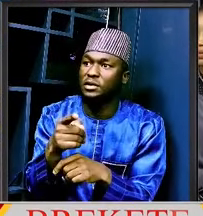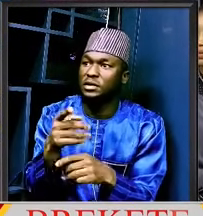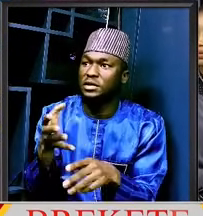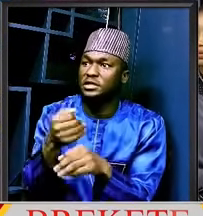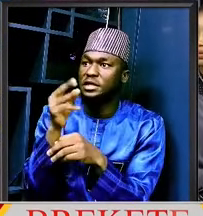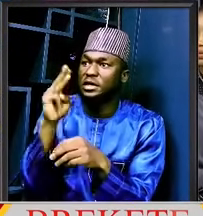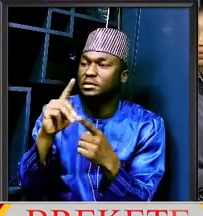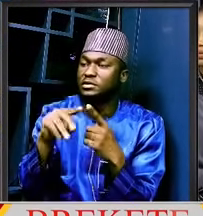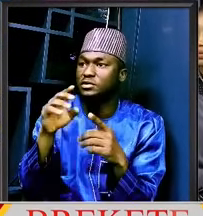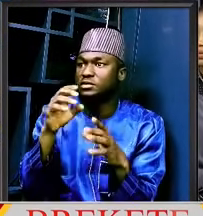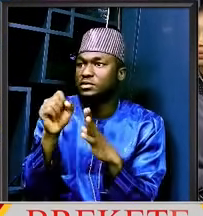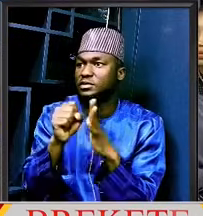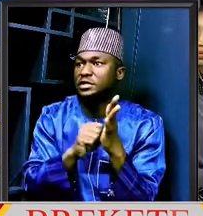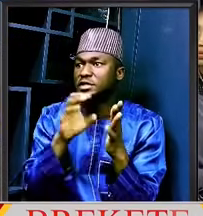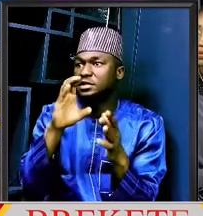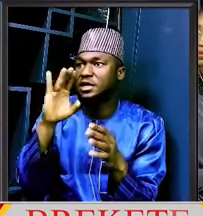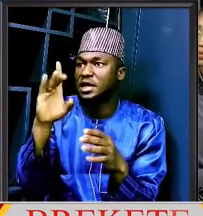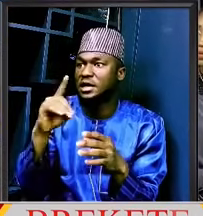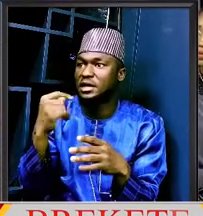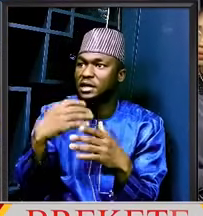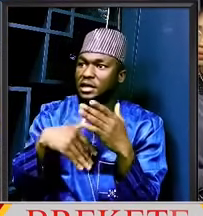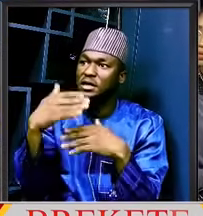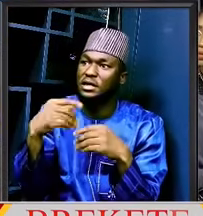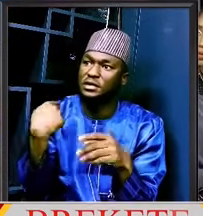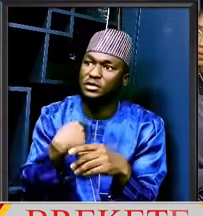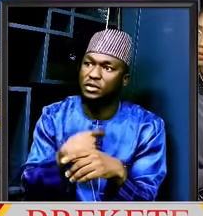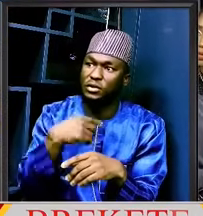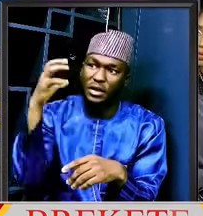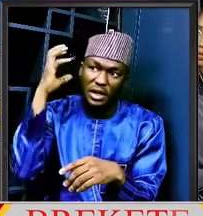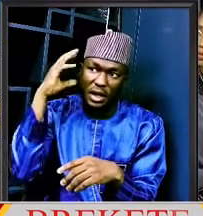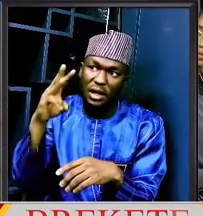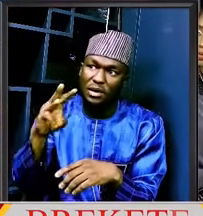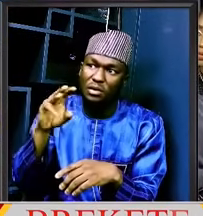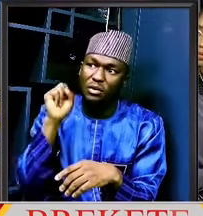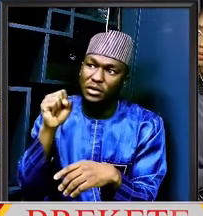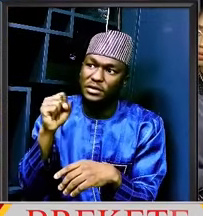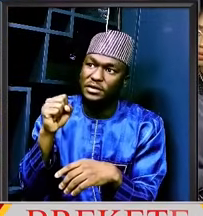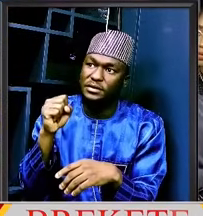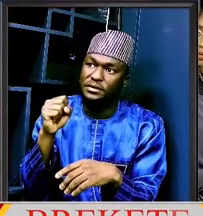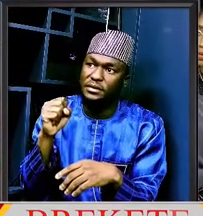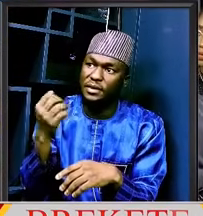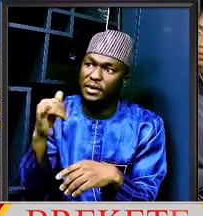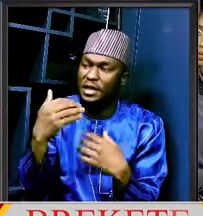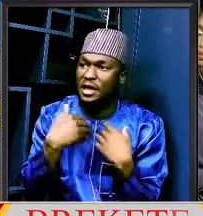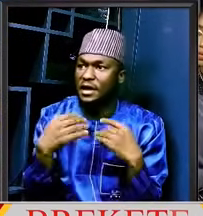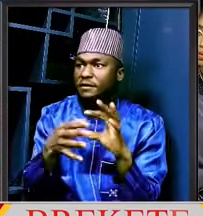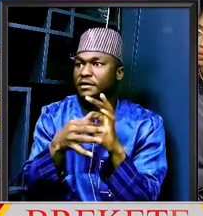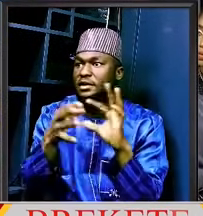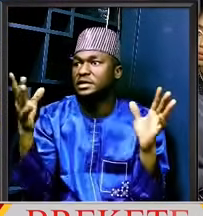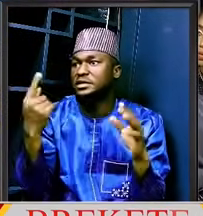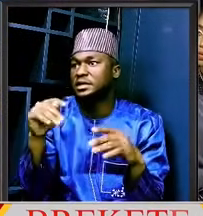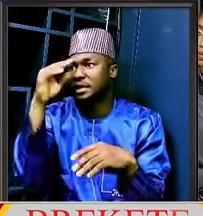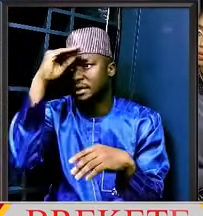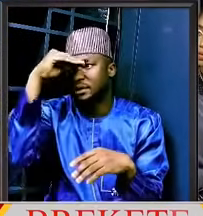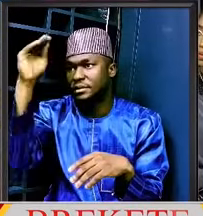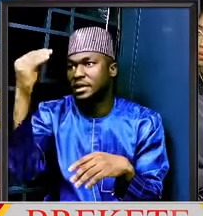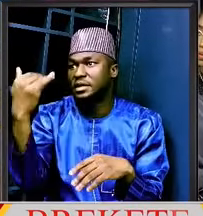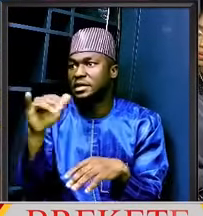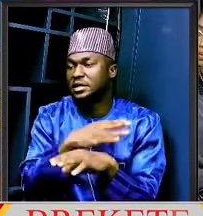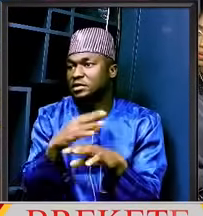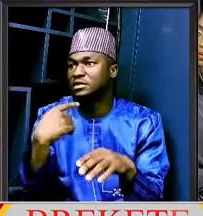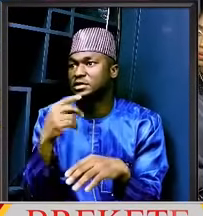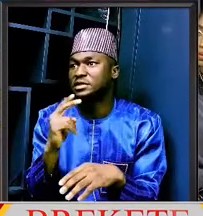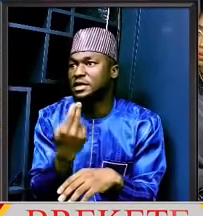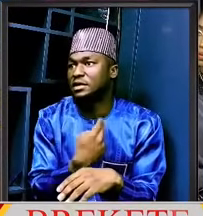CID. The next thing we heard was that they have released the man. They did not even tell